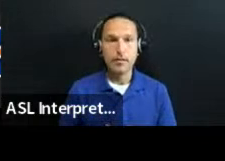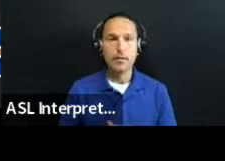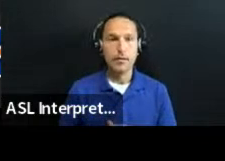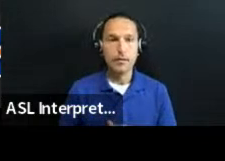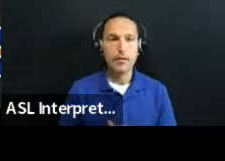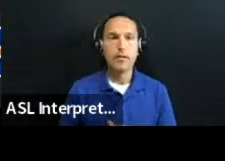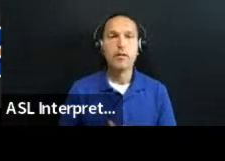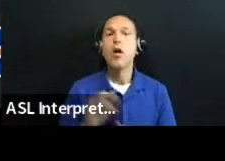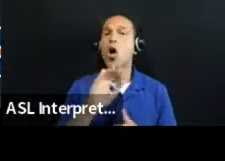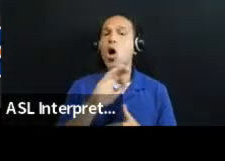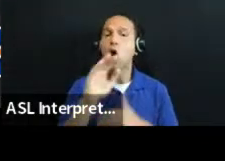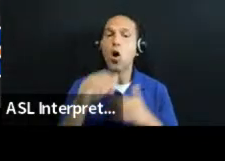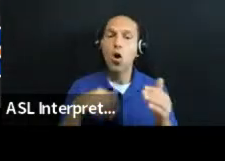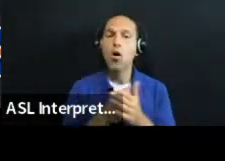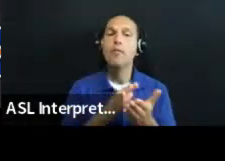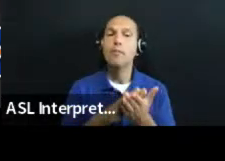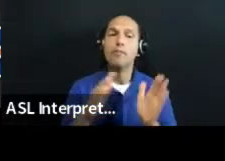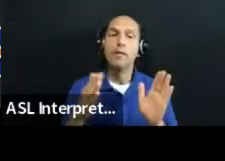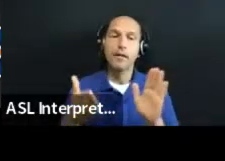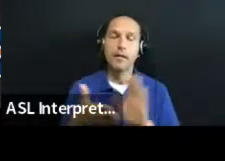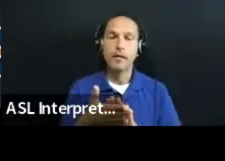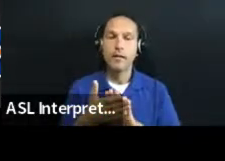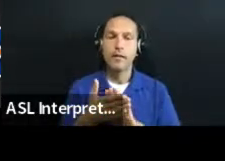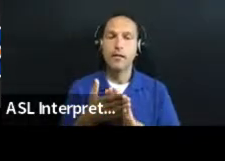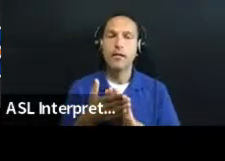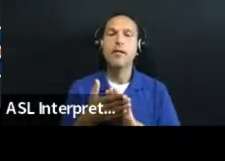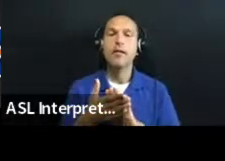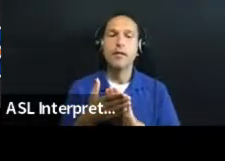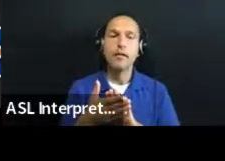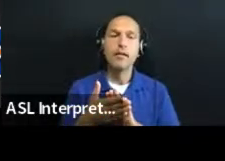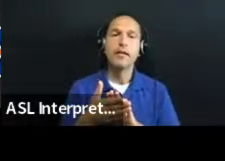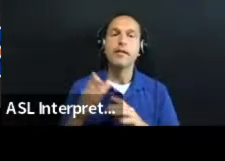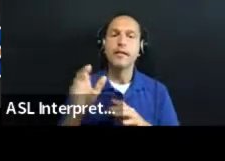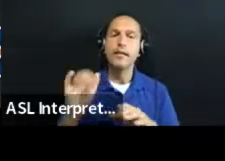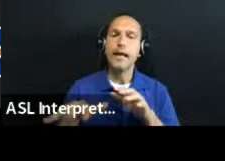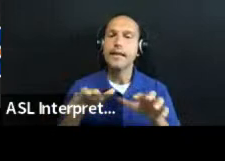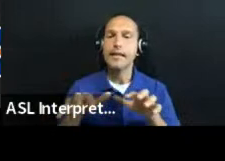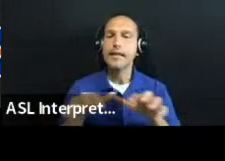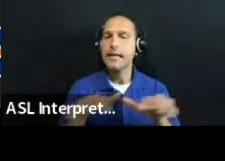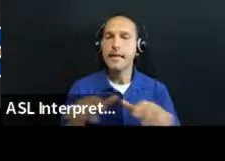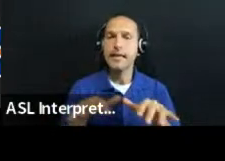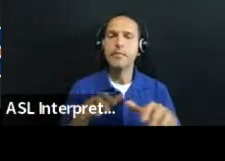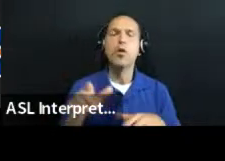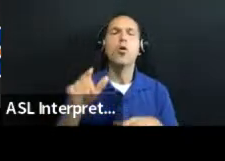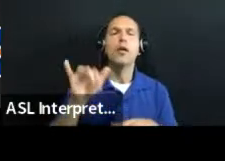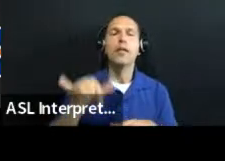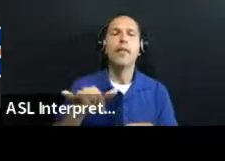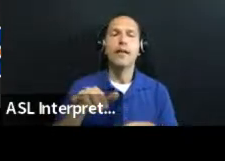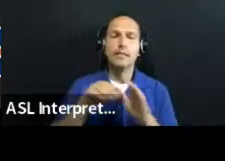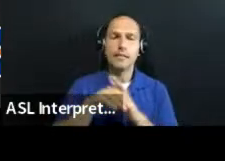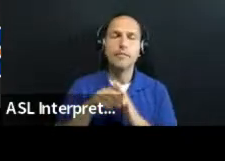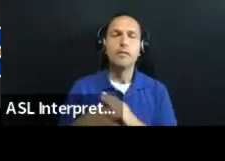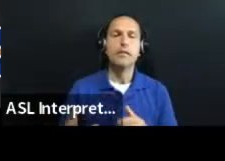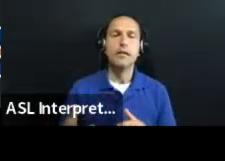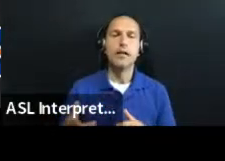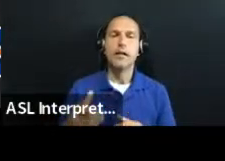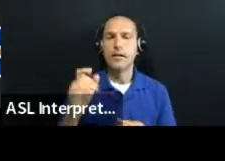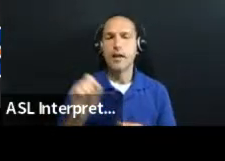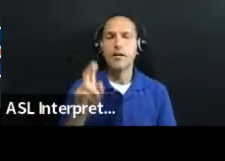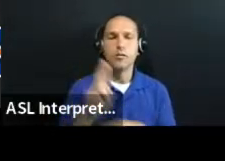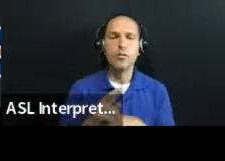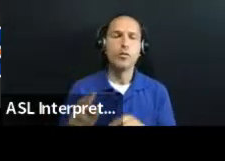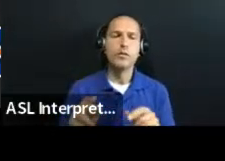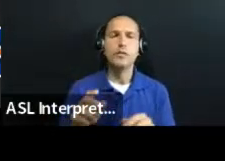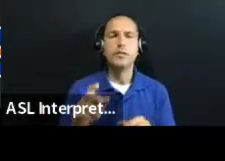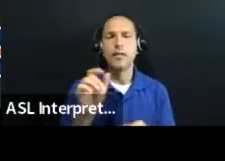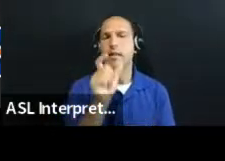So all of those become they're also all keyboard accessible, so you can navigate the calendar by tabbing